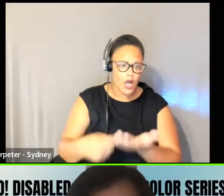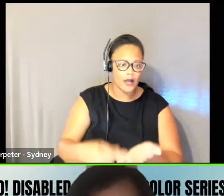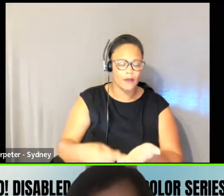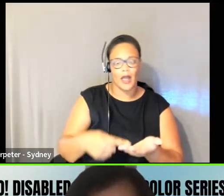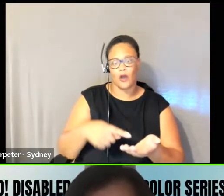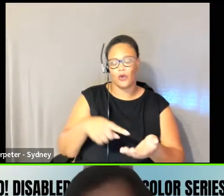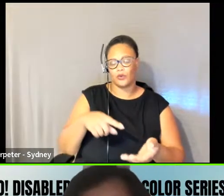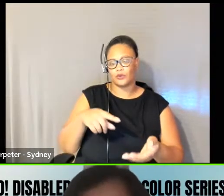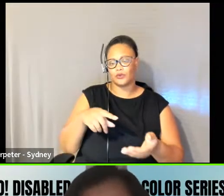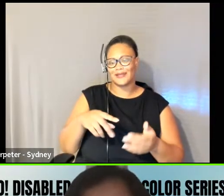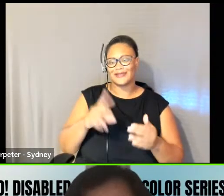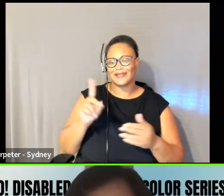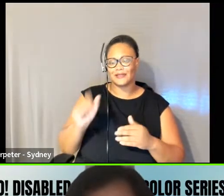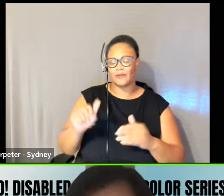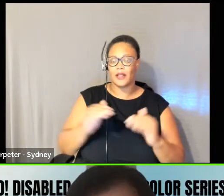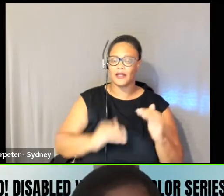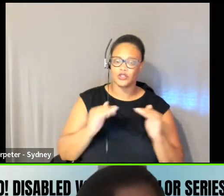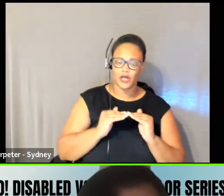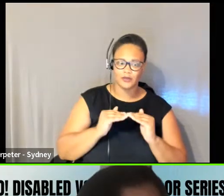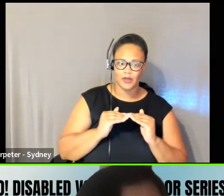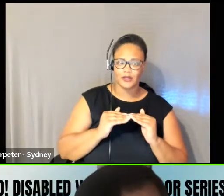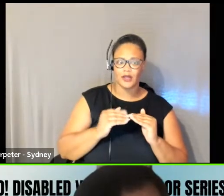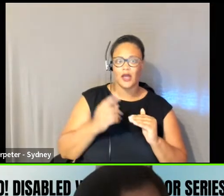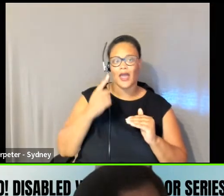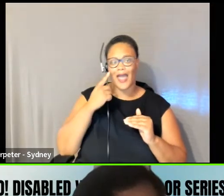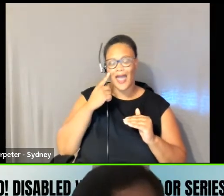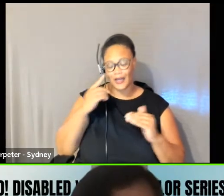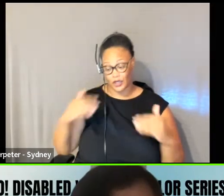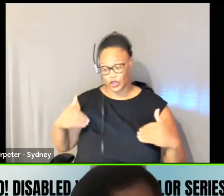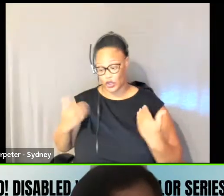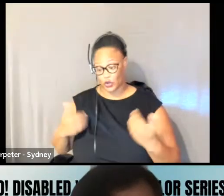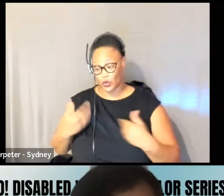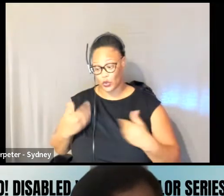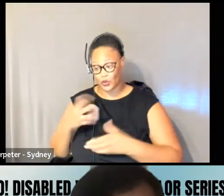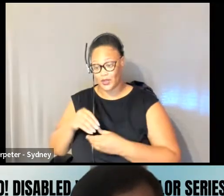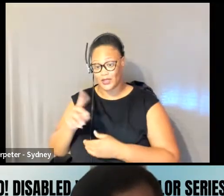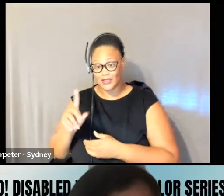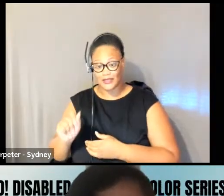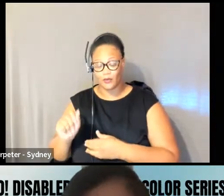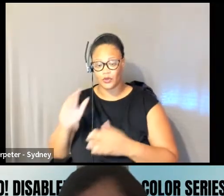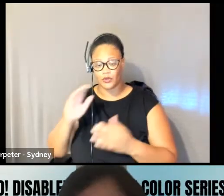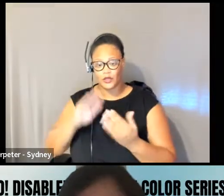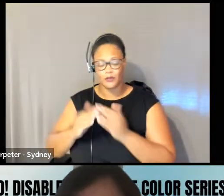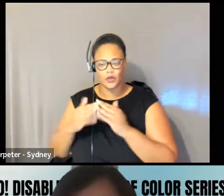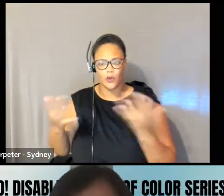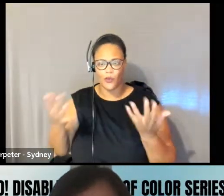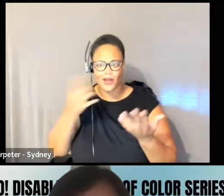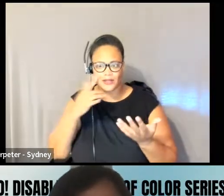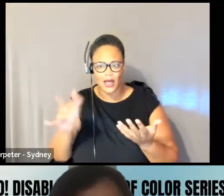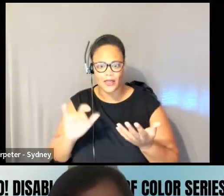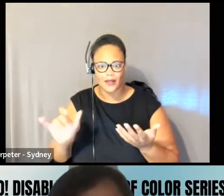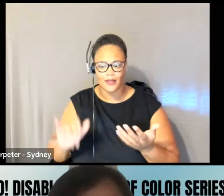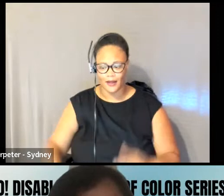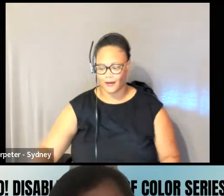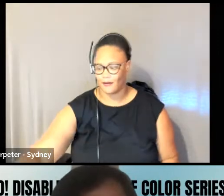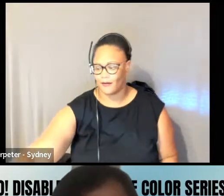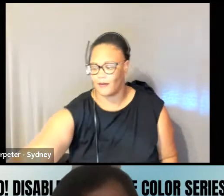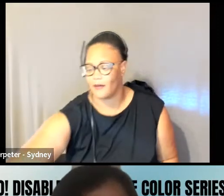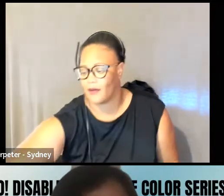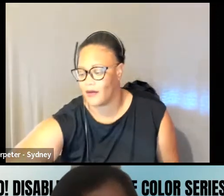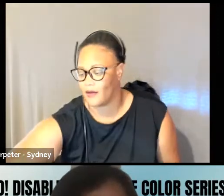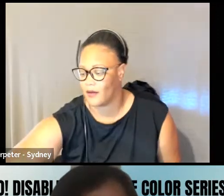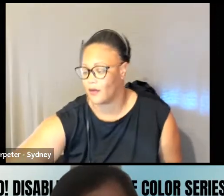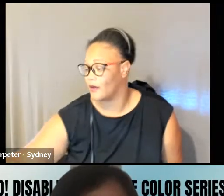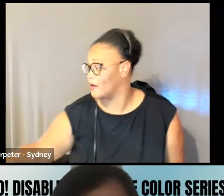in the within the disabled community? Sure. So I'll be honest, I'm